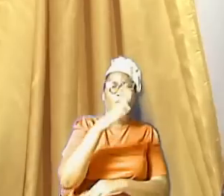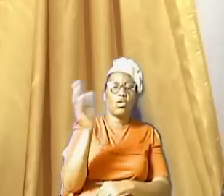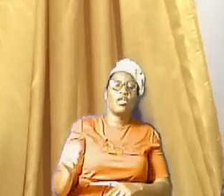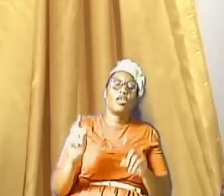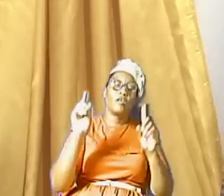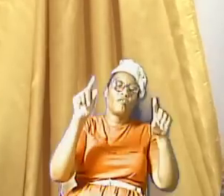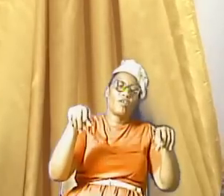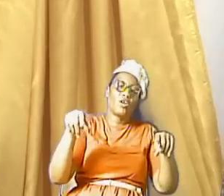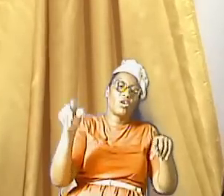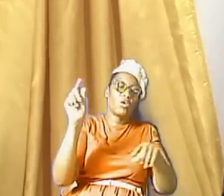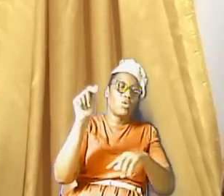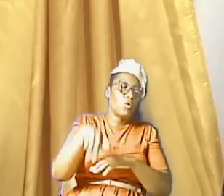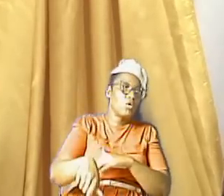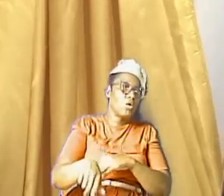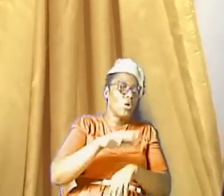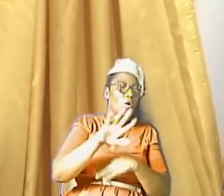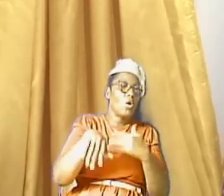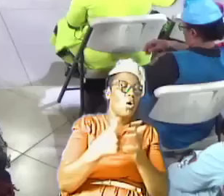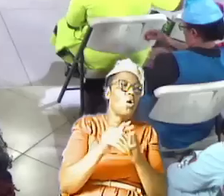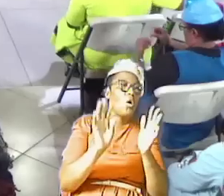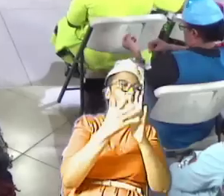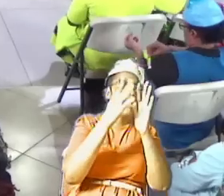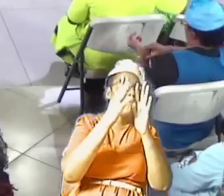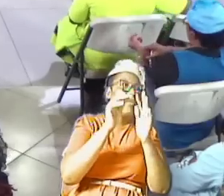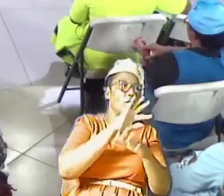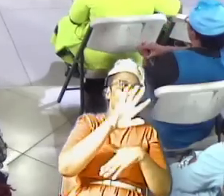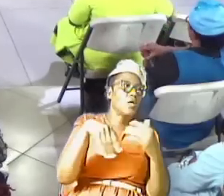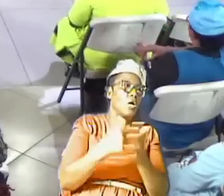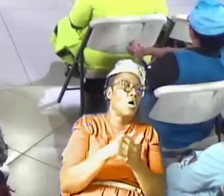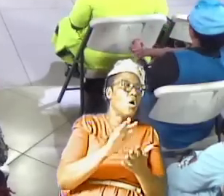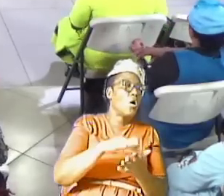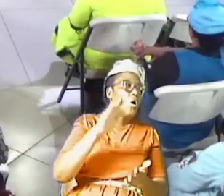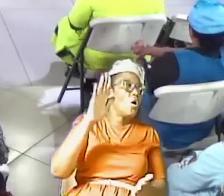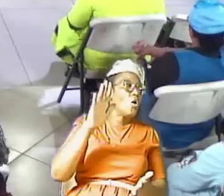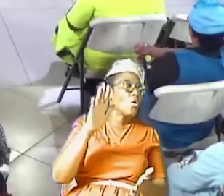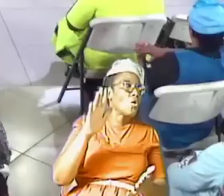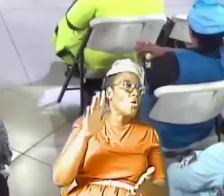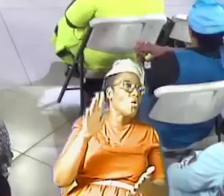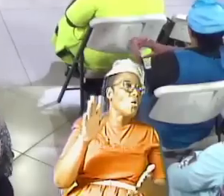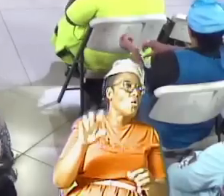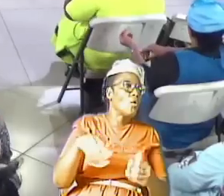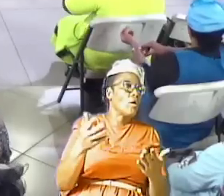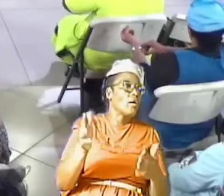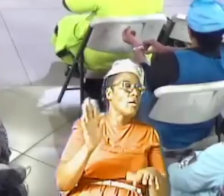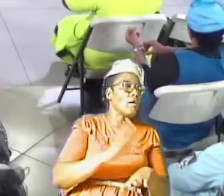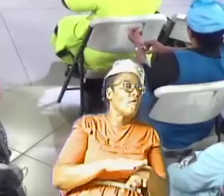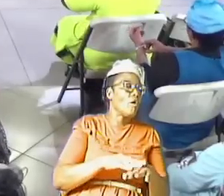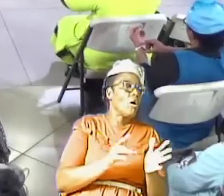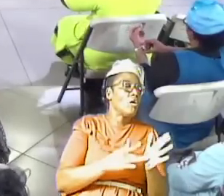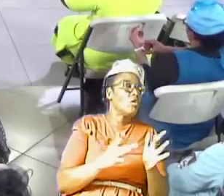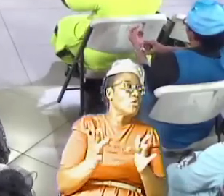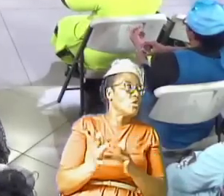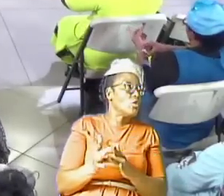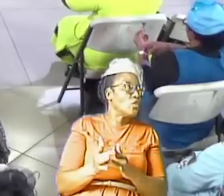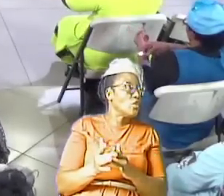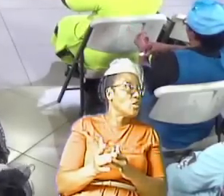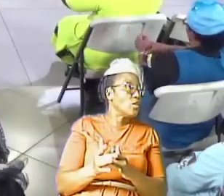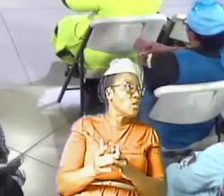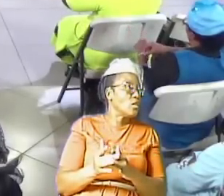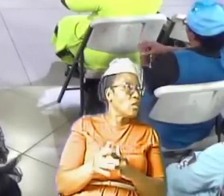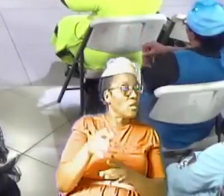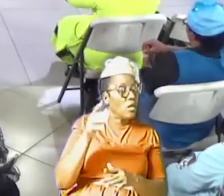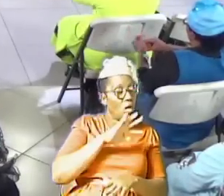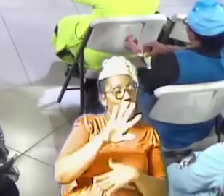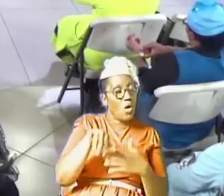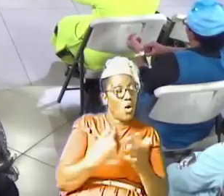all praises and all glory, God, is due unto your name. Hallelujah. All the time and anywhere